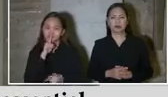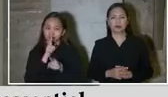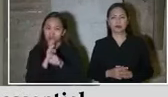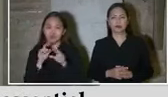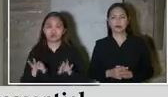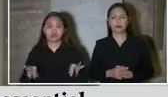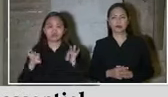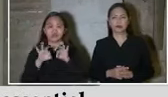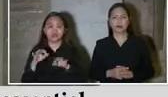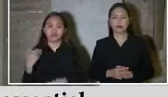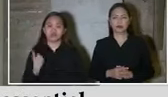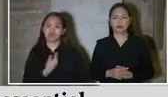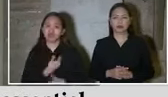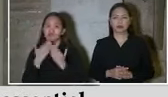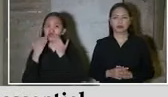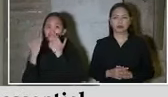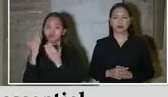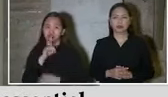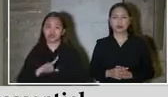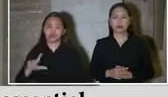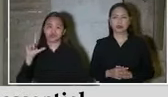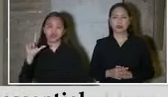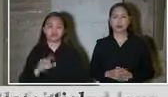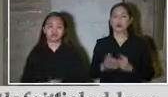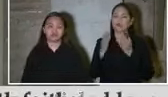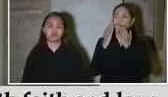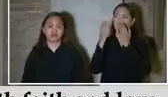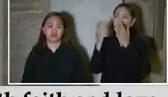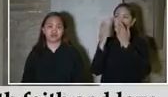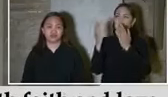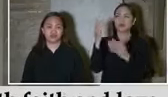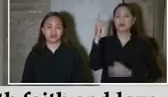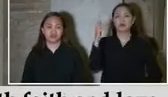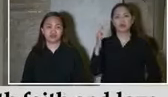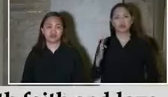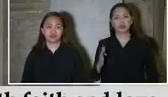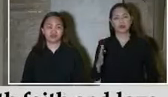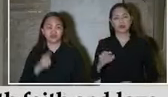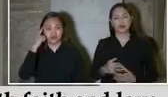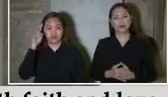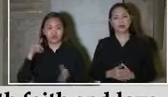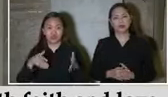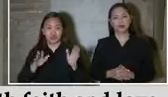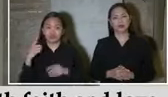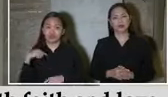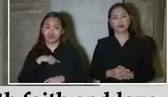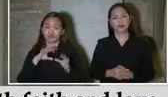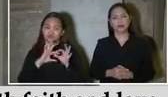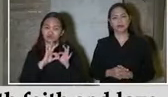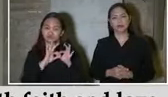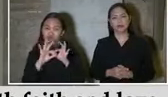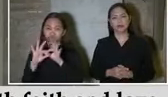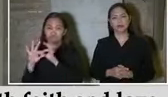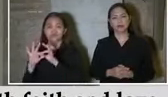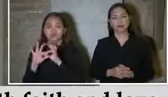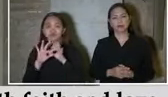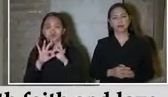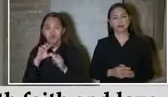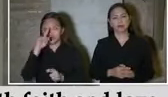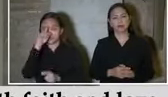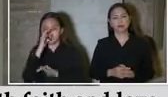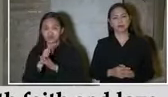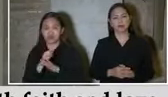essential, let us thank the Lord. Thanks be to God. For allowing us to connect with one another with faith